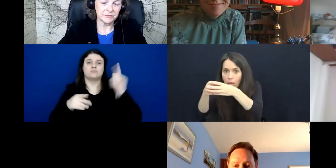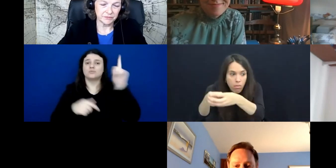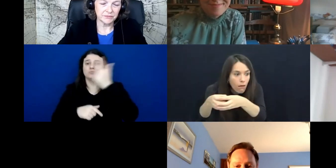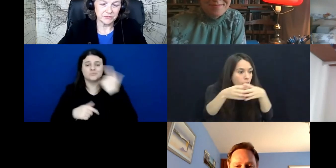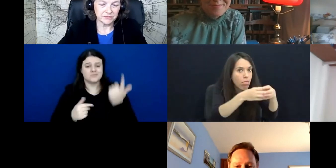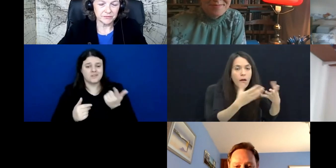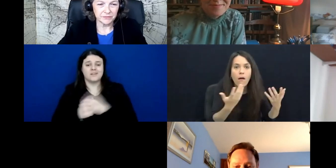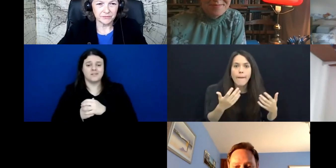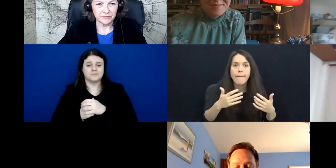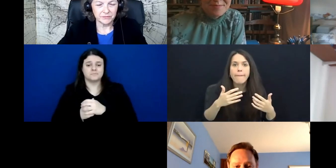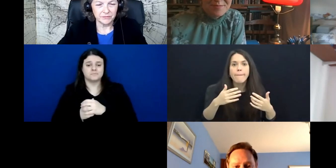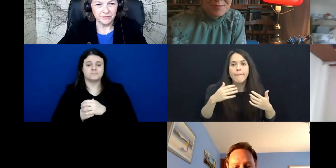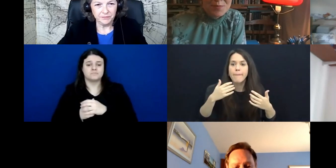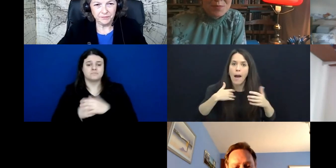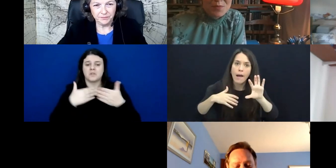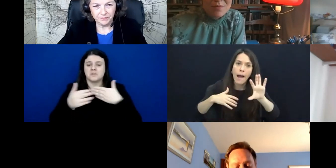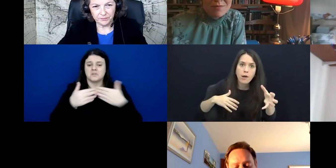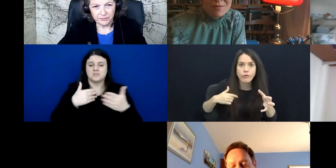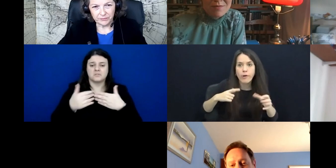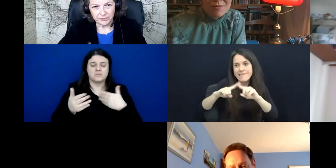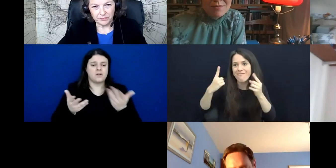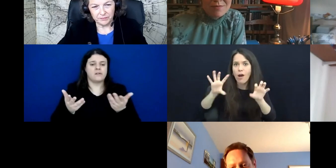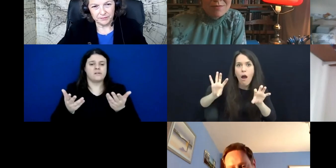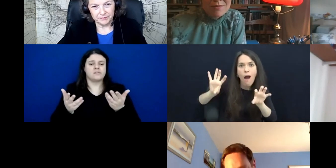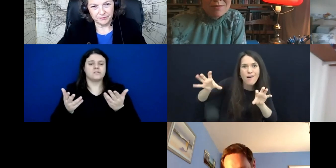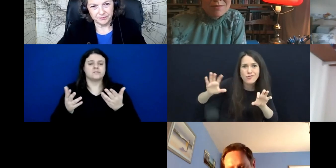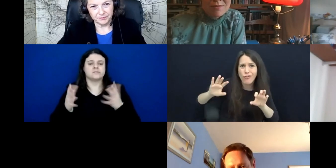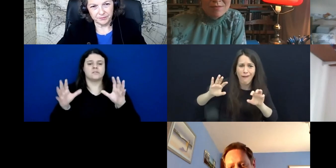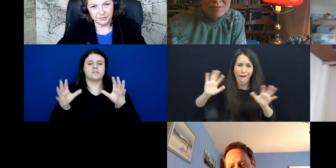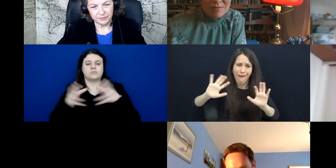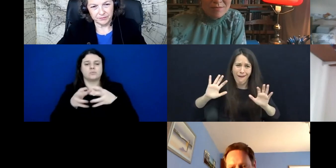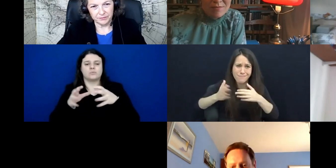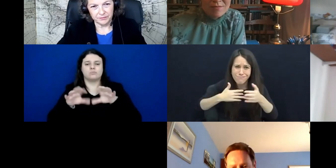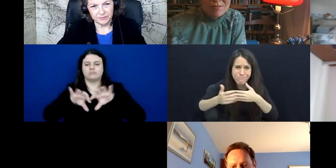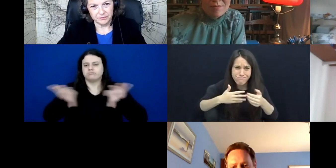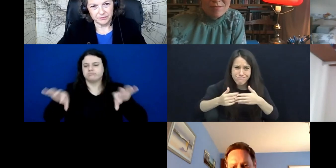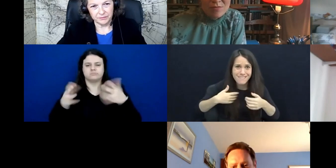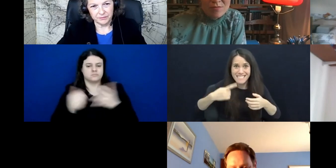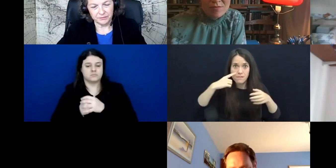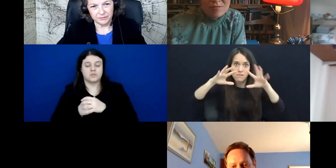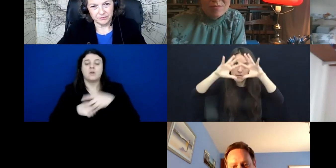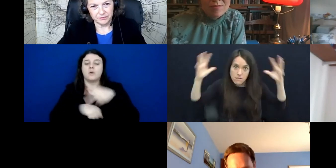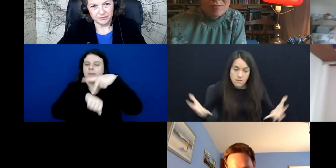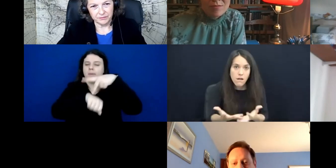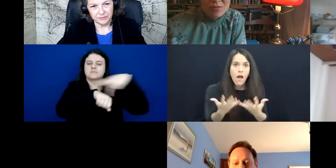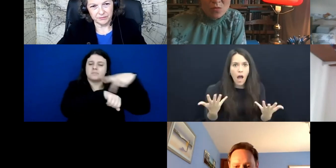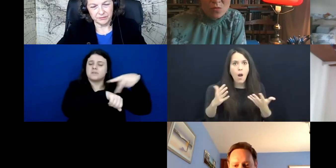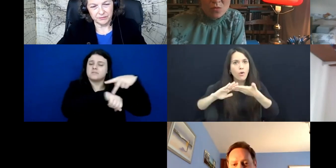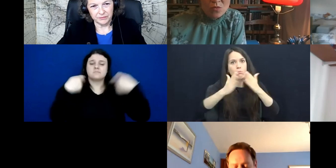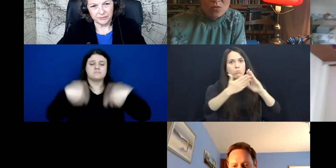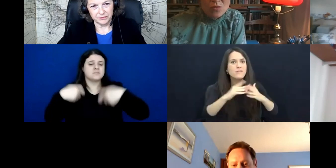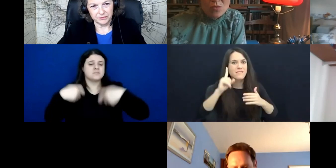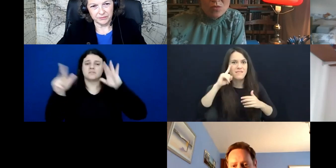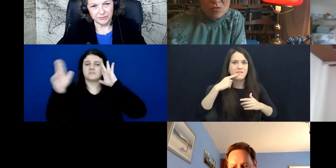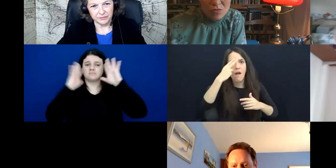not. And so and the incidence levels are too small for each country to realistically